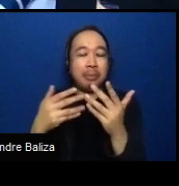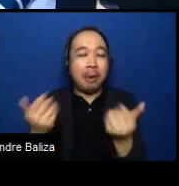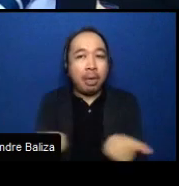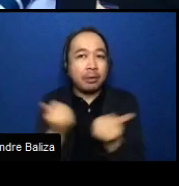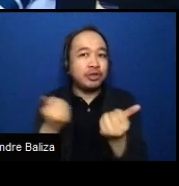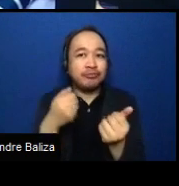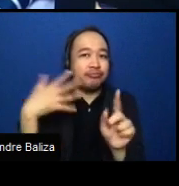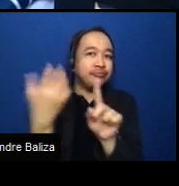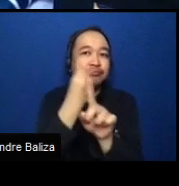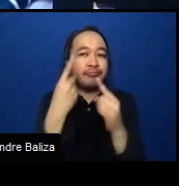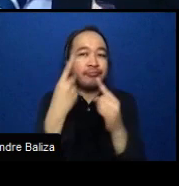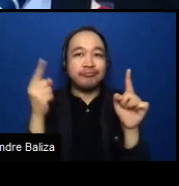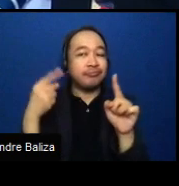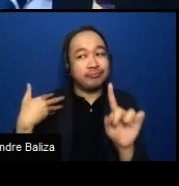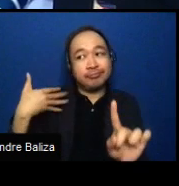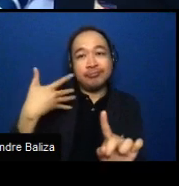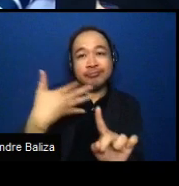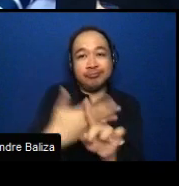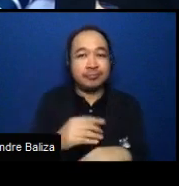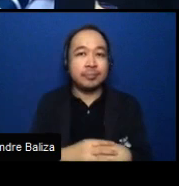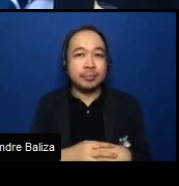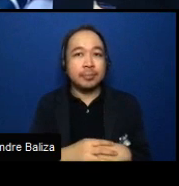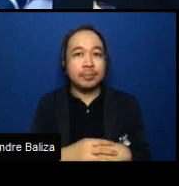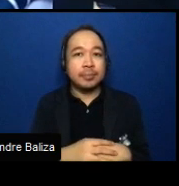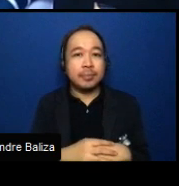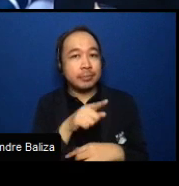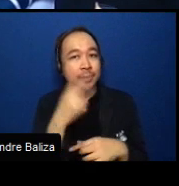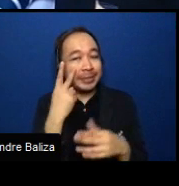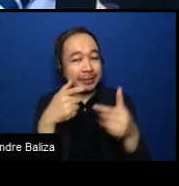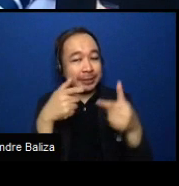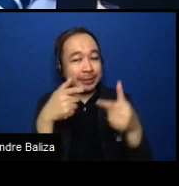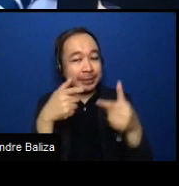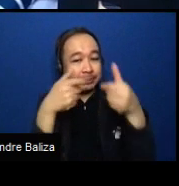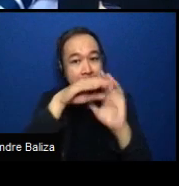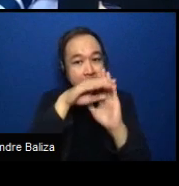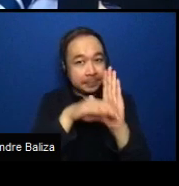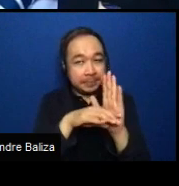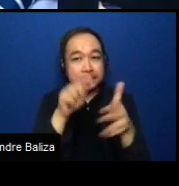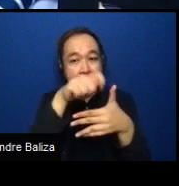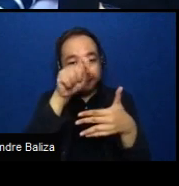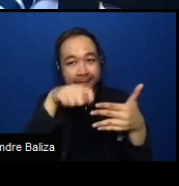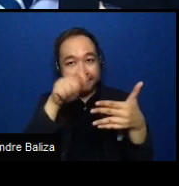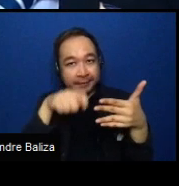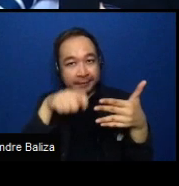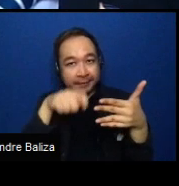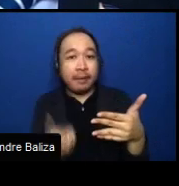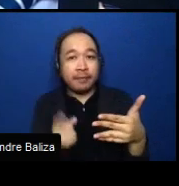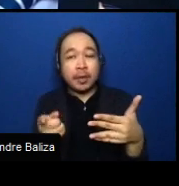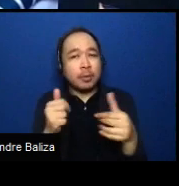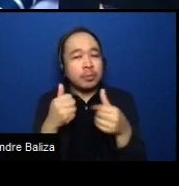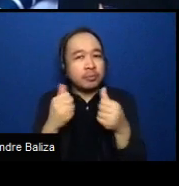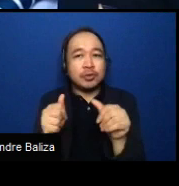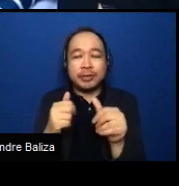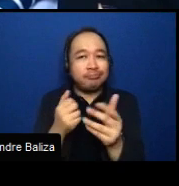of implementation. Guided by this indicator framework, we will strive to protect the gains and advance